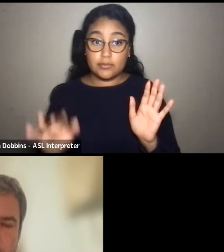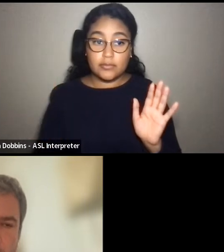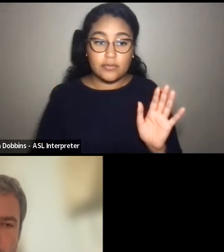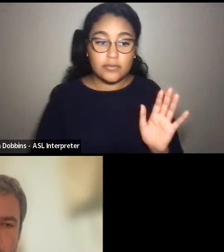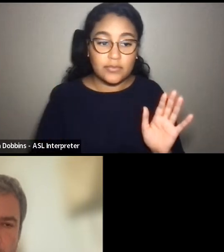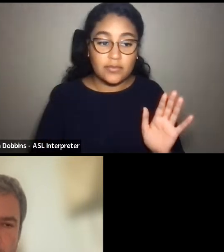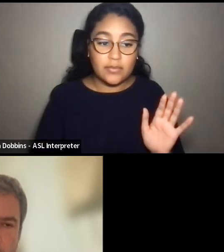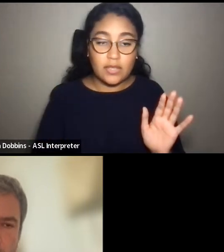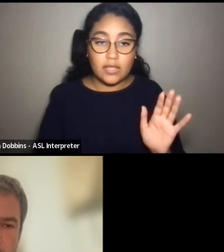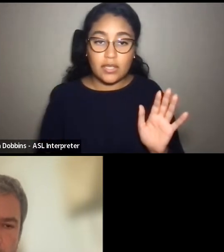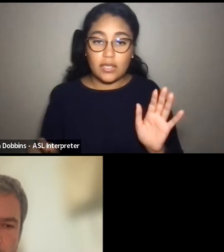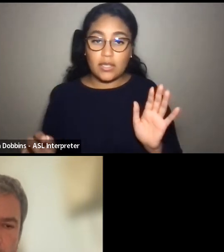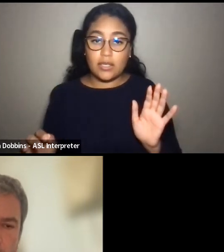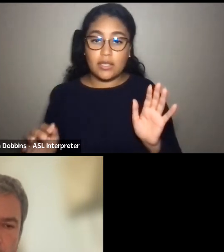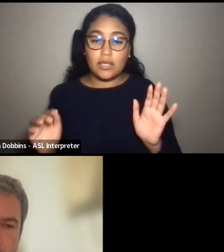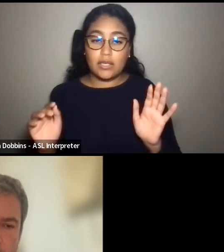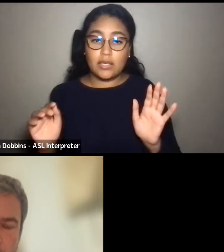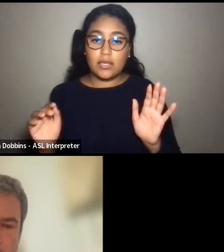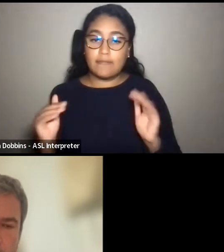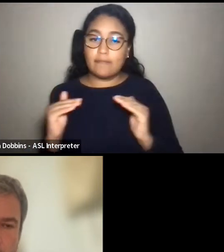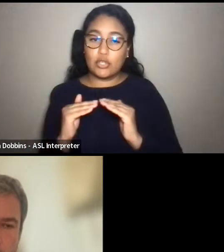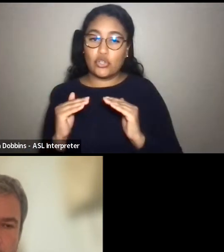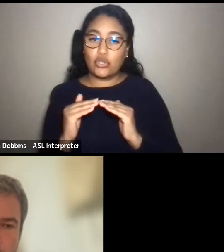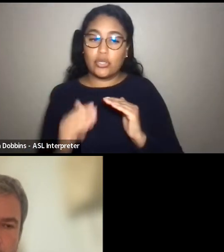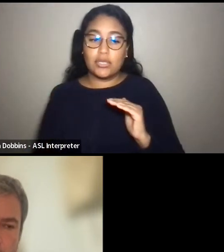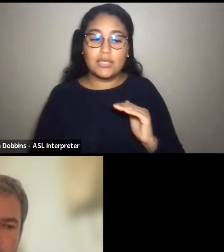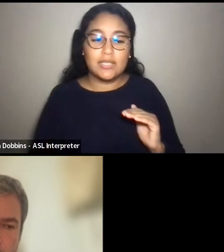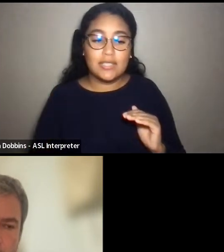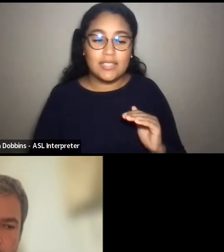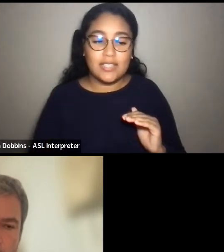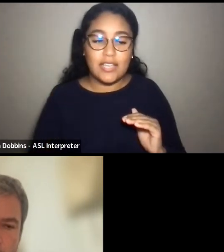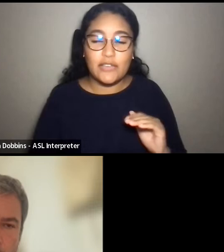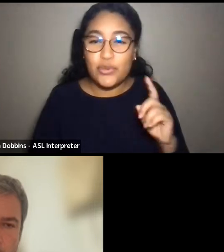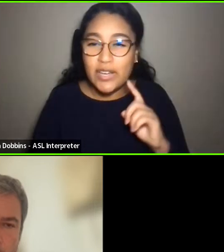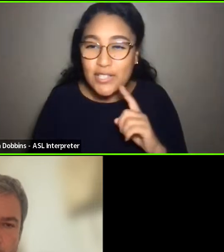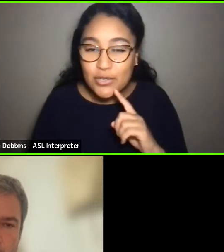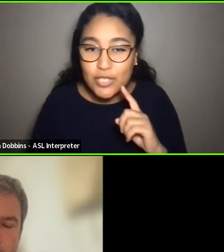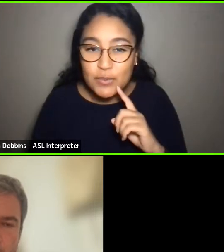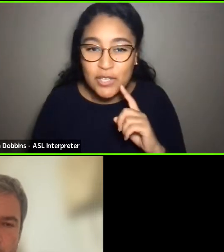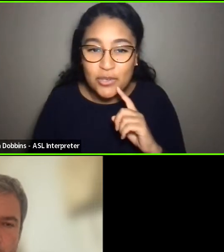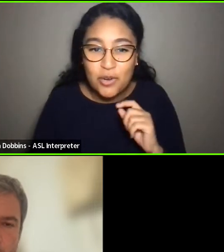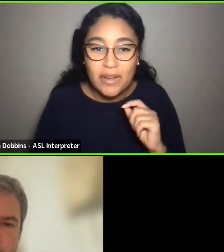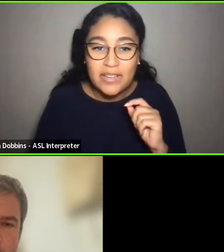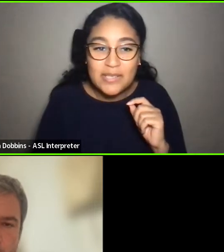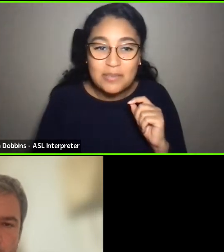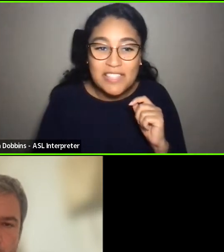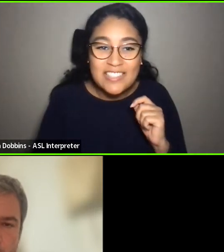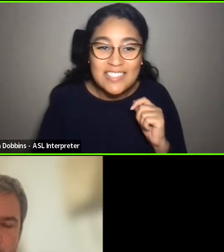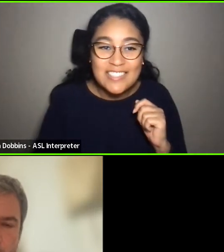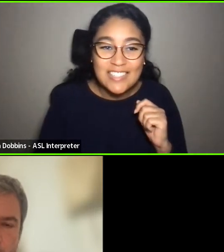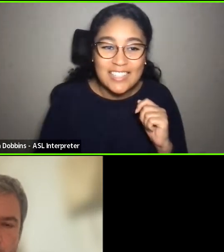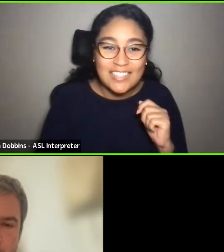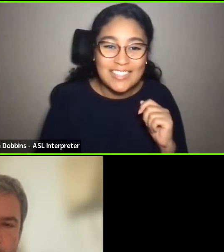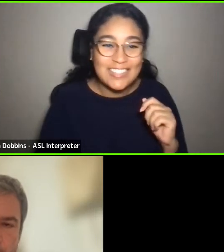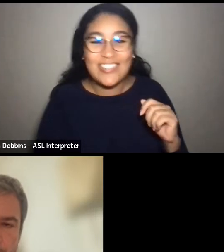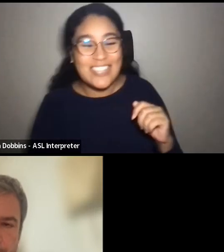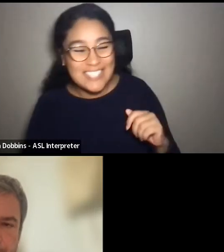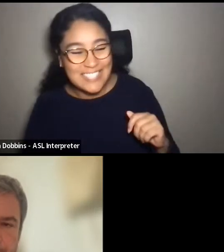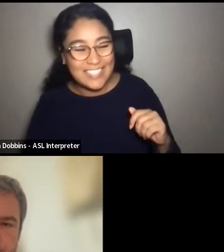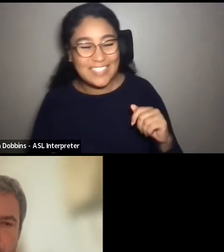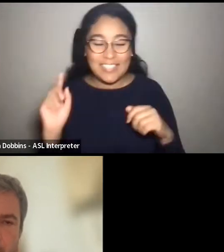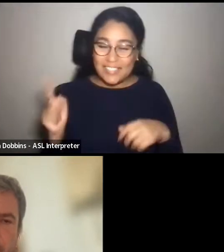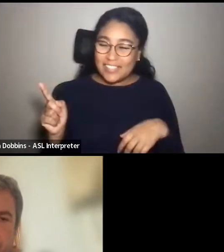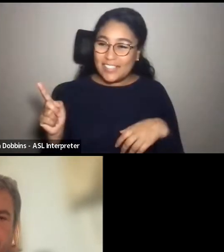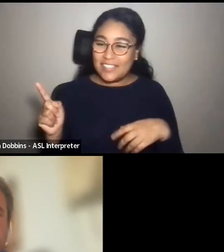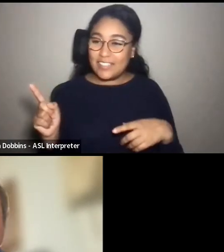Only those that have. It's only spoken. fair. Only those that haven't spoken yet, so. If you guys could speak through your mics, please. Yes, sorry. Ms. Aquino,